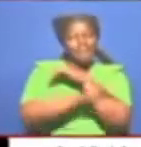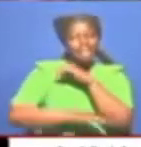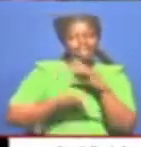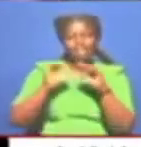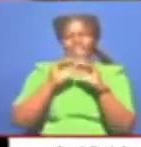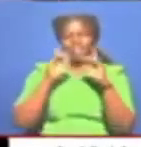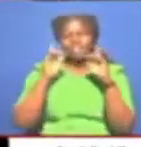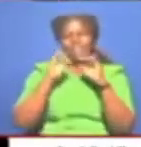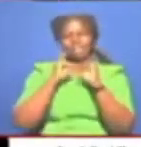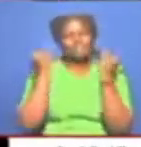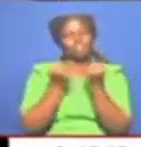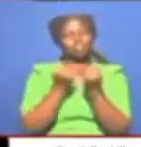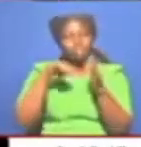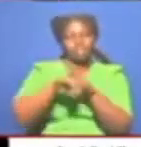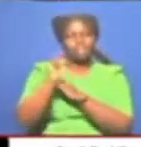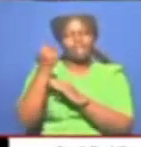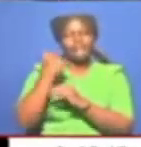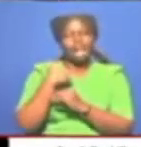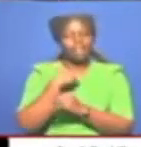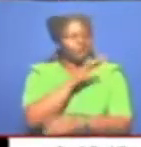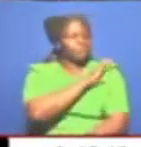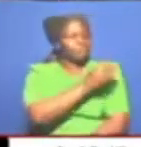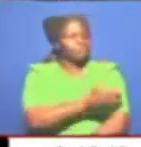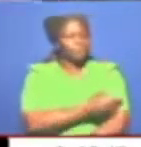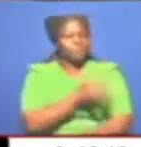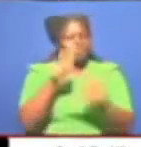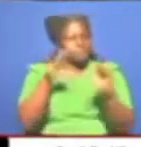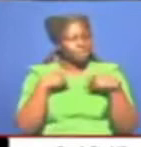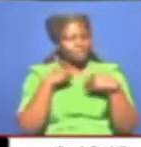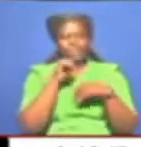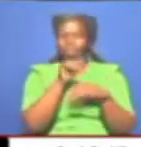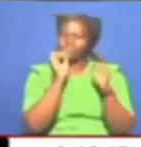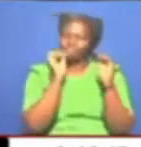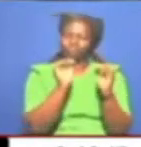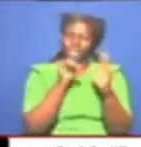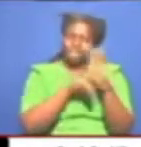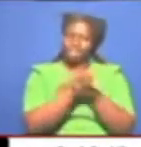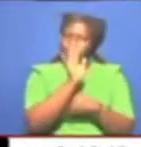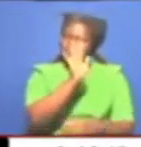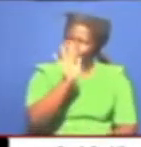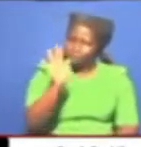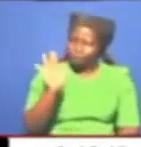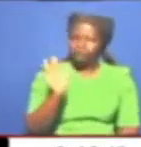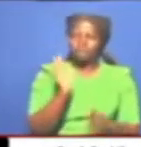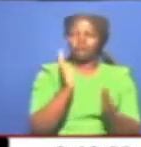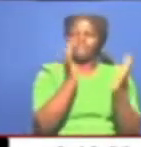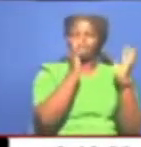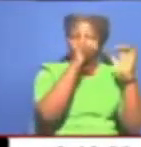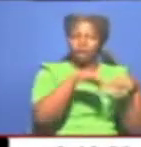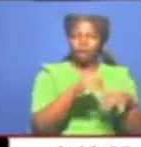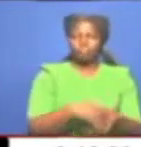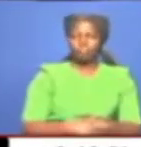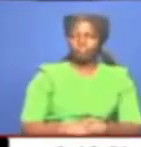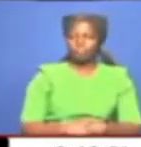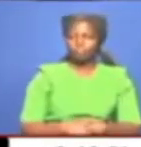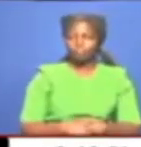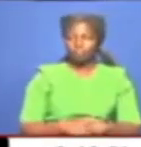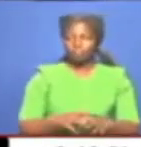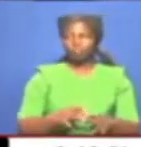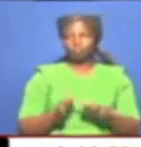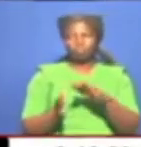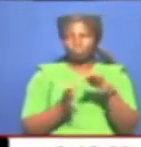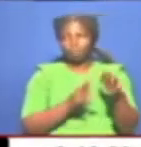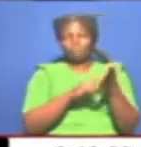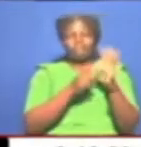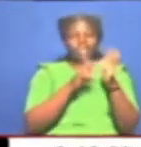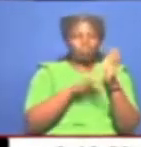no jurisdiction to entertain it within its particular forum. In other words, since you have